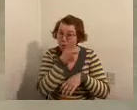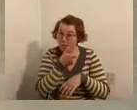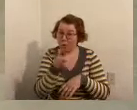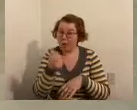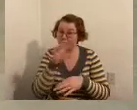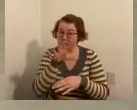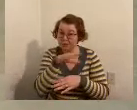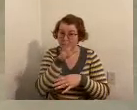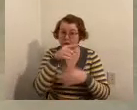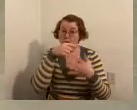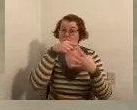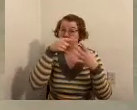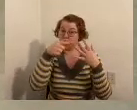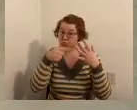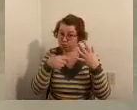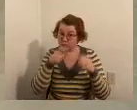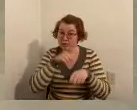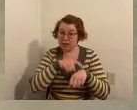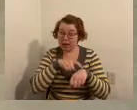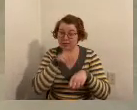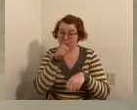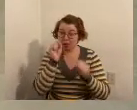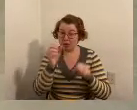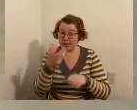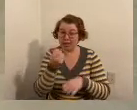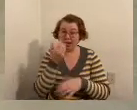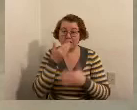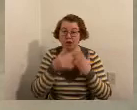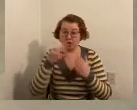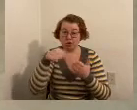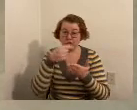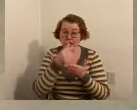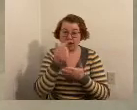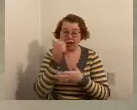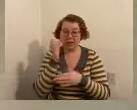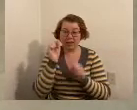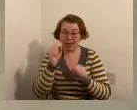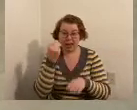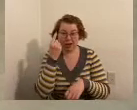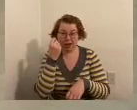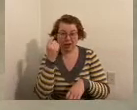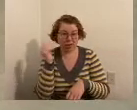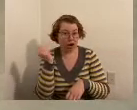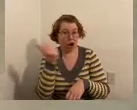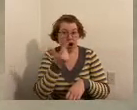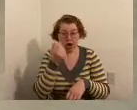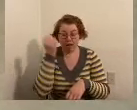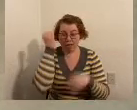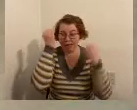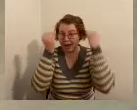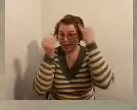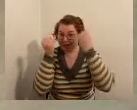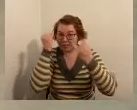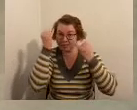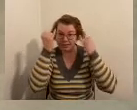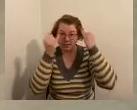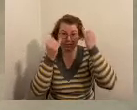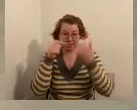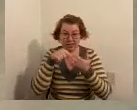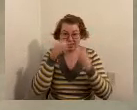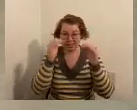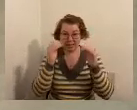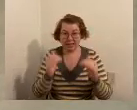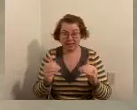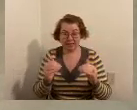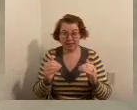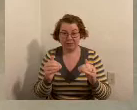video several times so you can get a good grade and you can understand all of the ideas on this